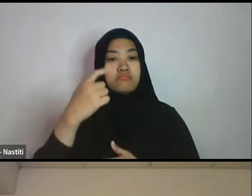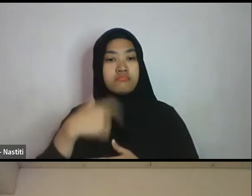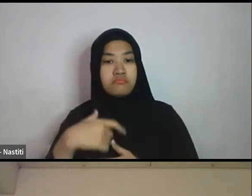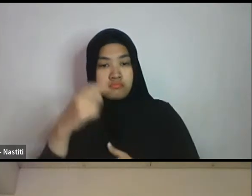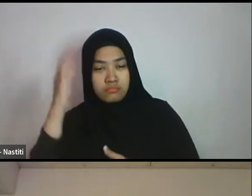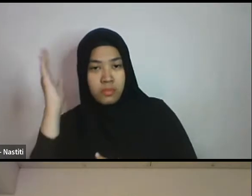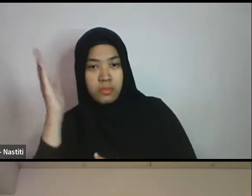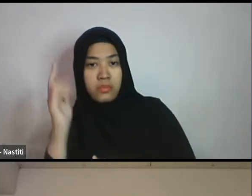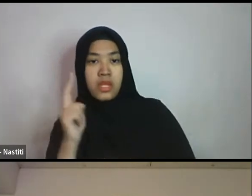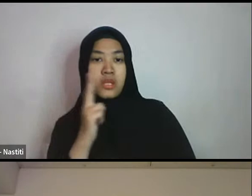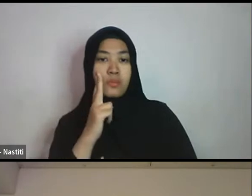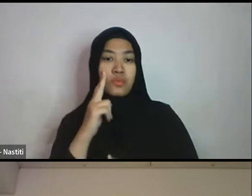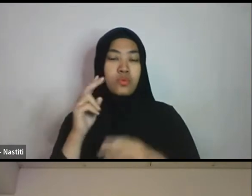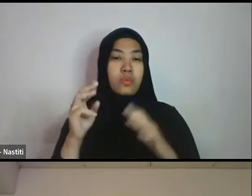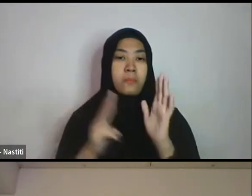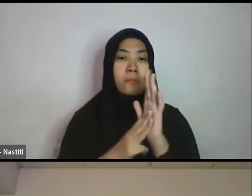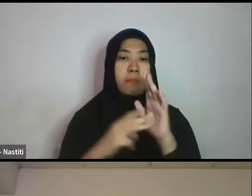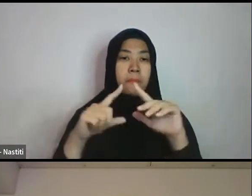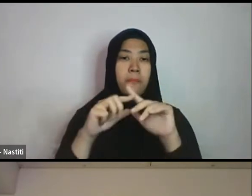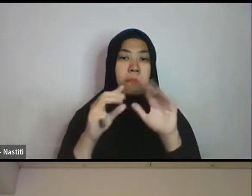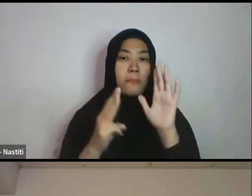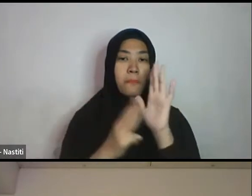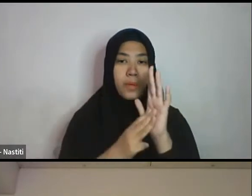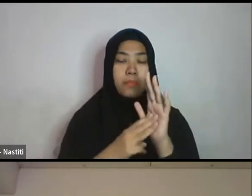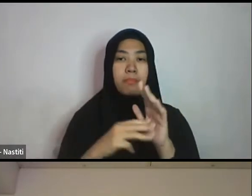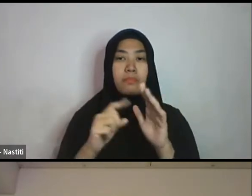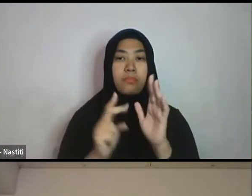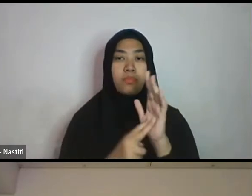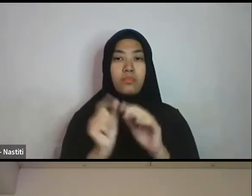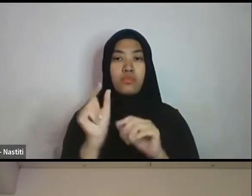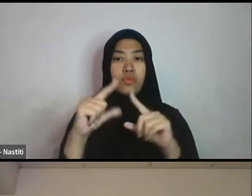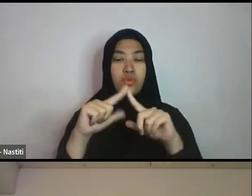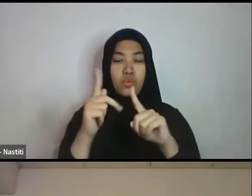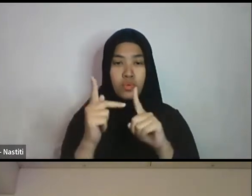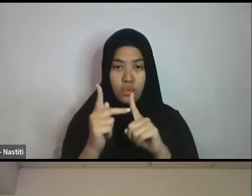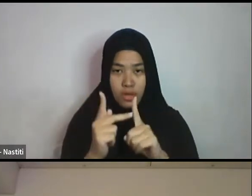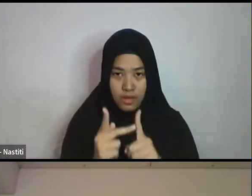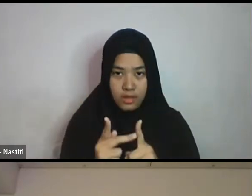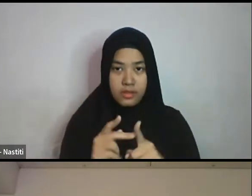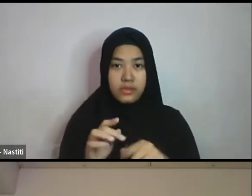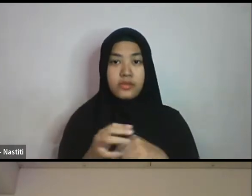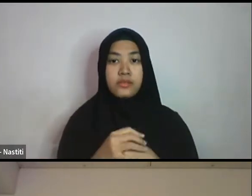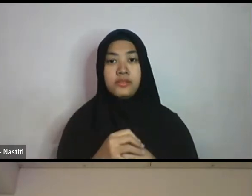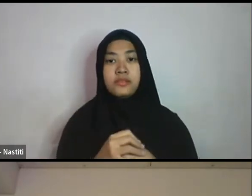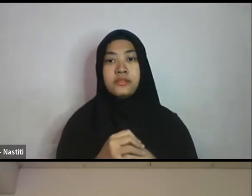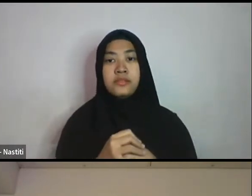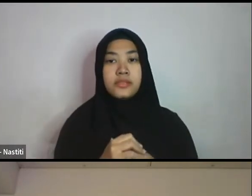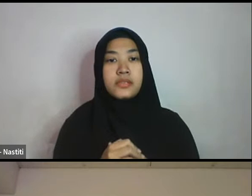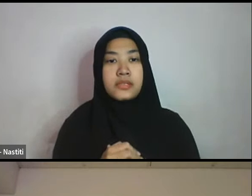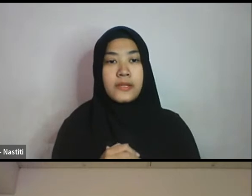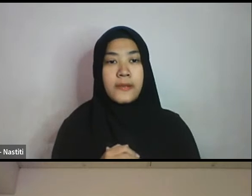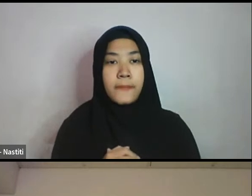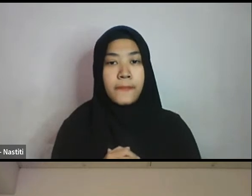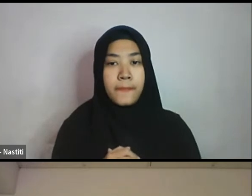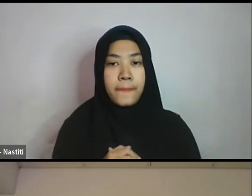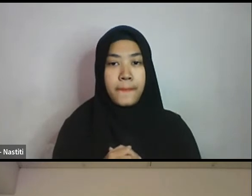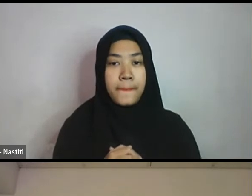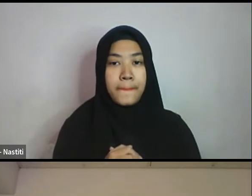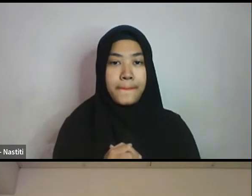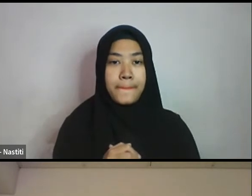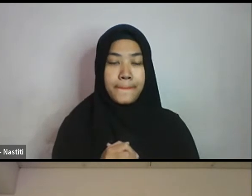Ibu Yeni Rosa Damayanti, one of the Indonesia leading